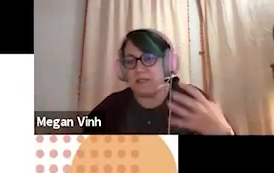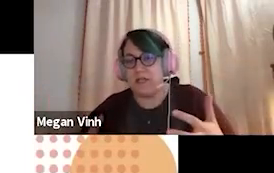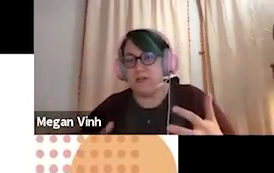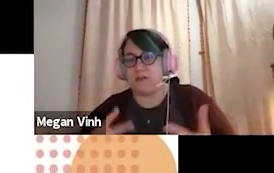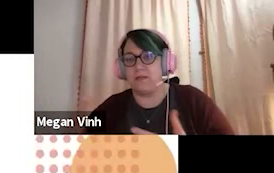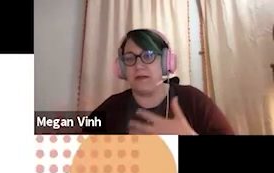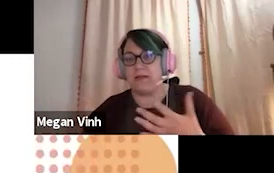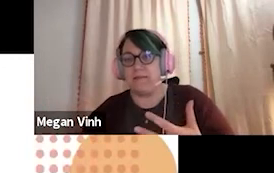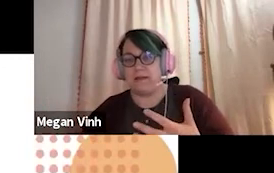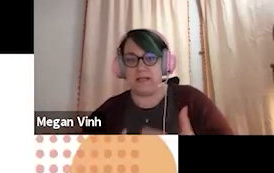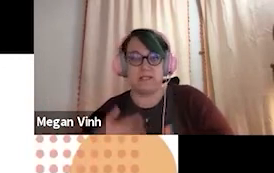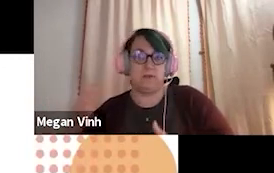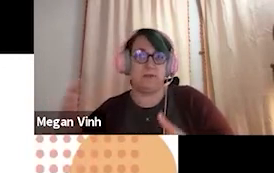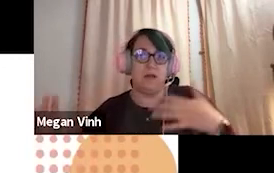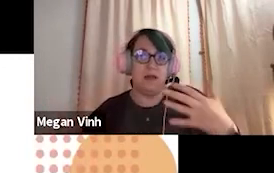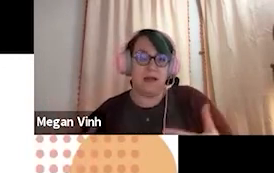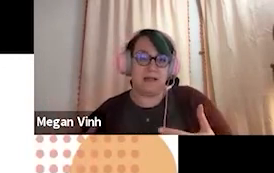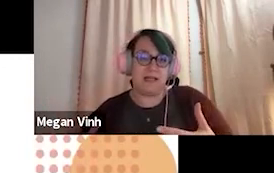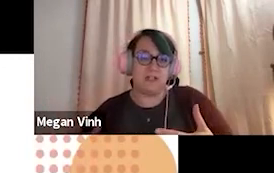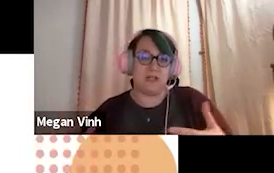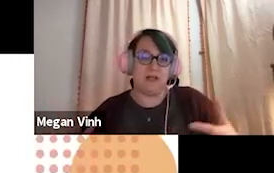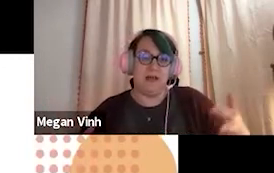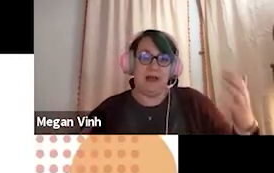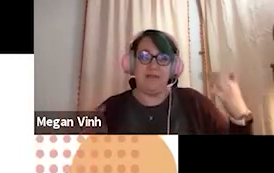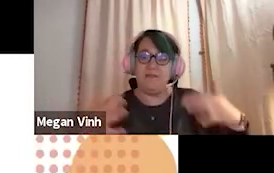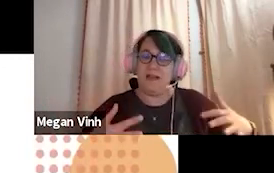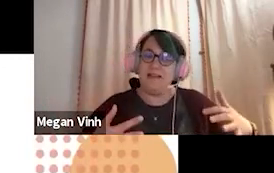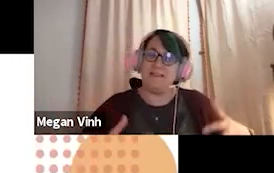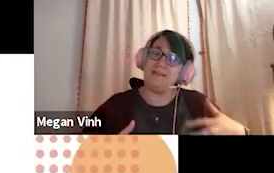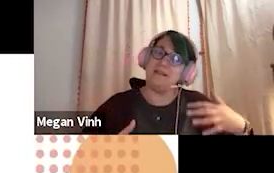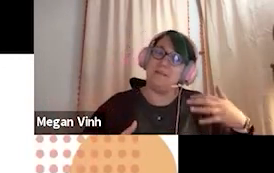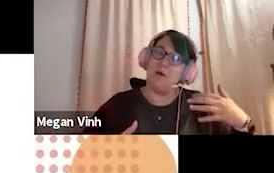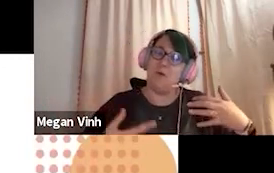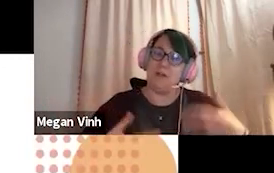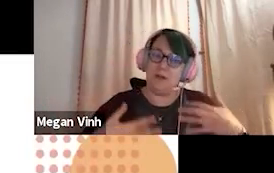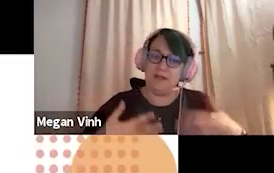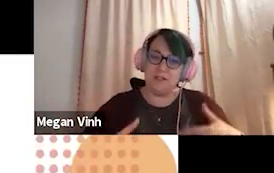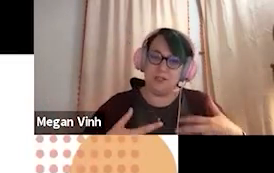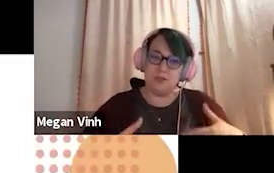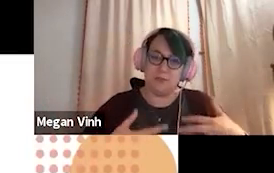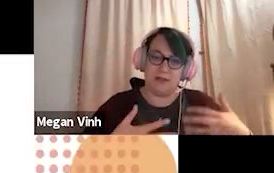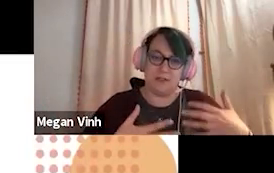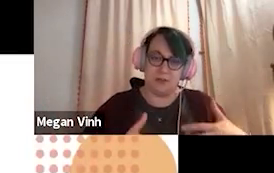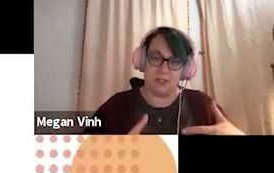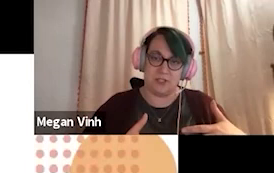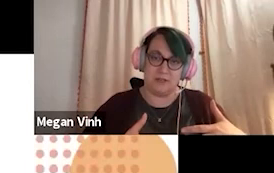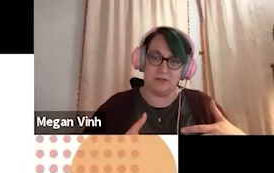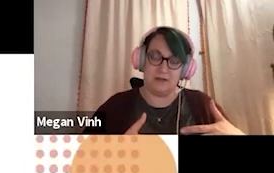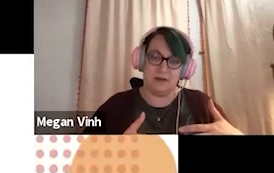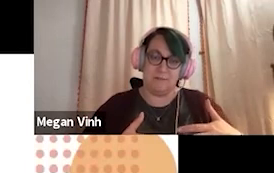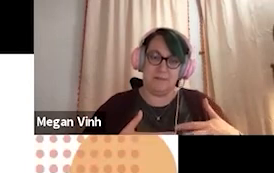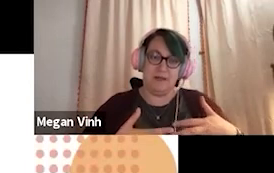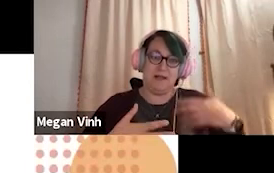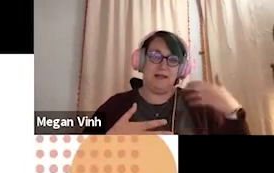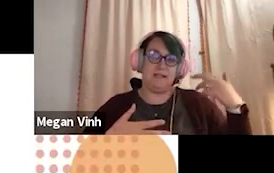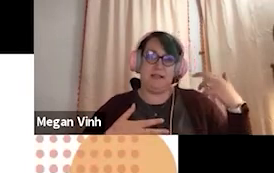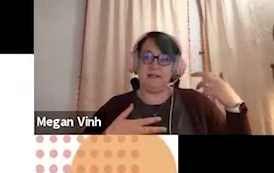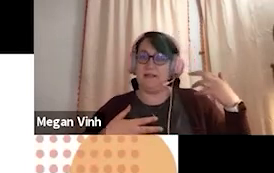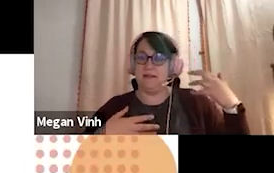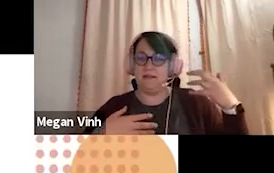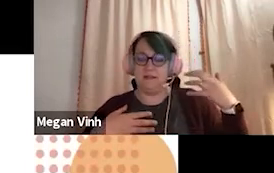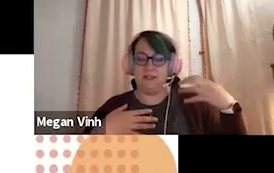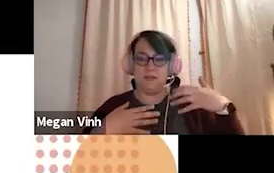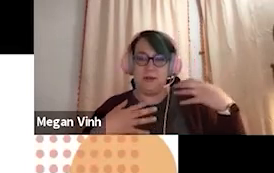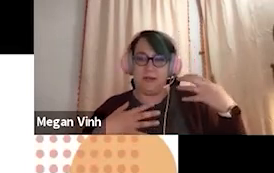do with the materials to make them accessible and engaging? And then the last thing is thinking about, what do I need to do with my instruction? Is